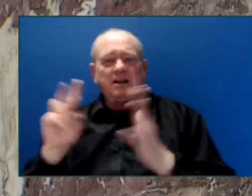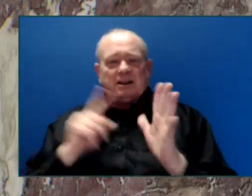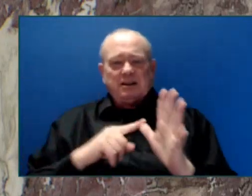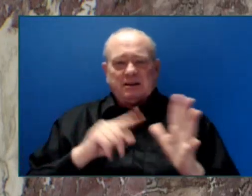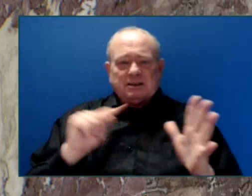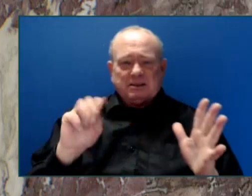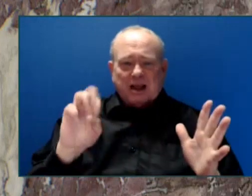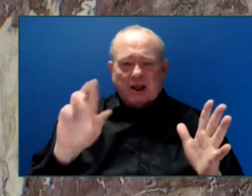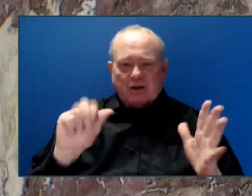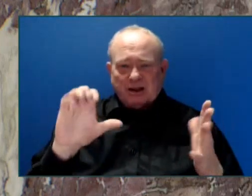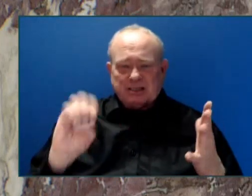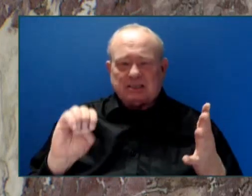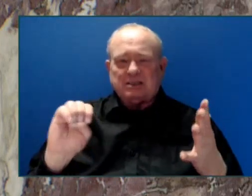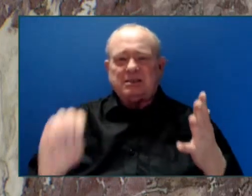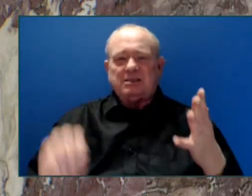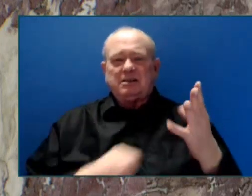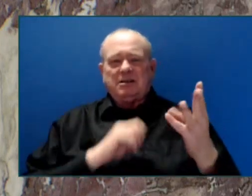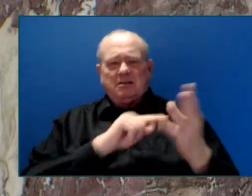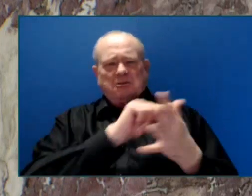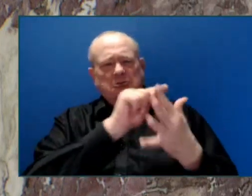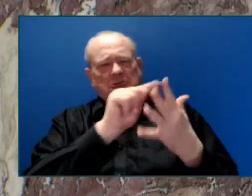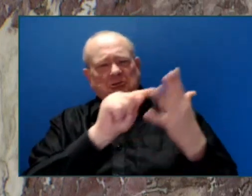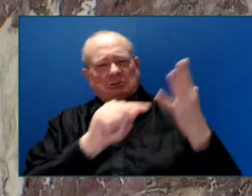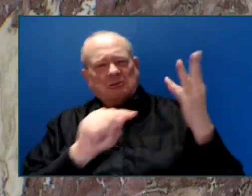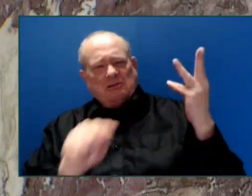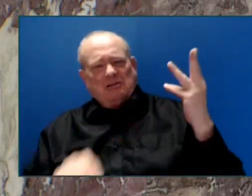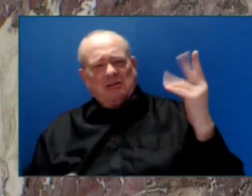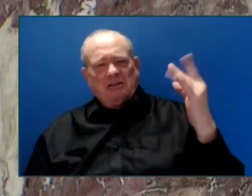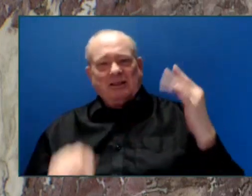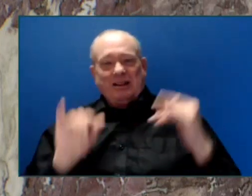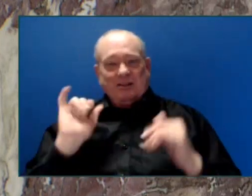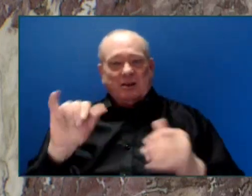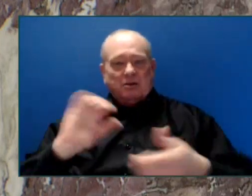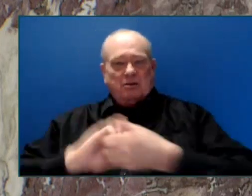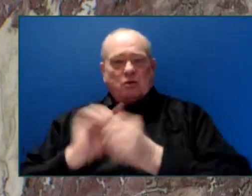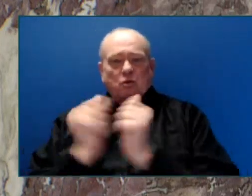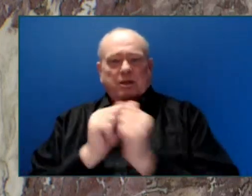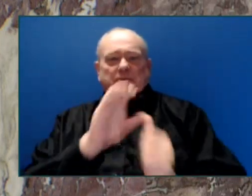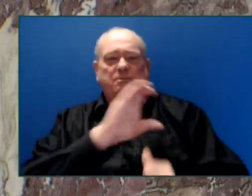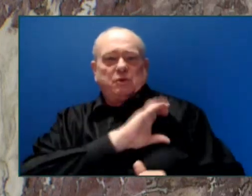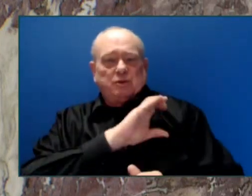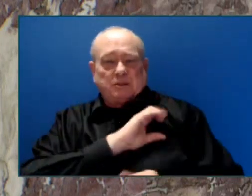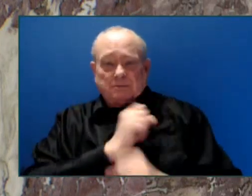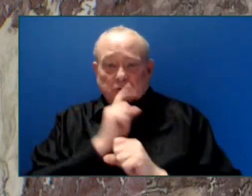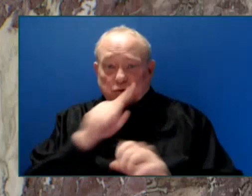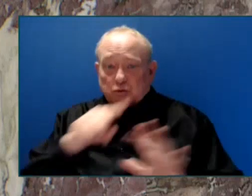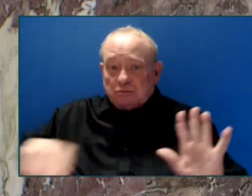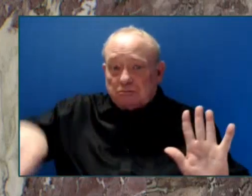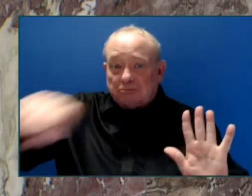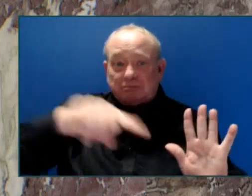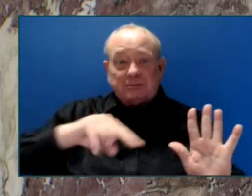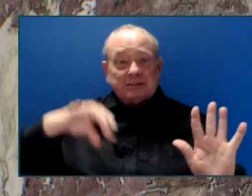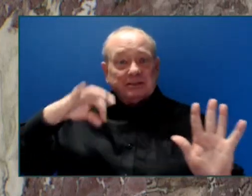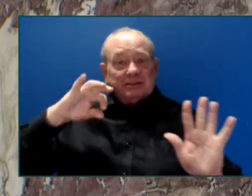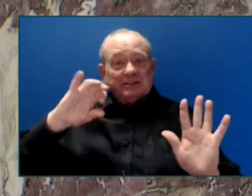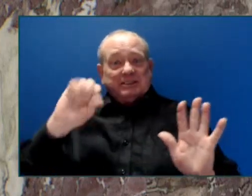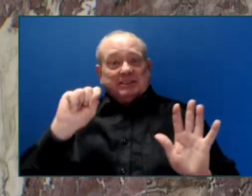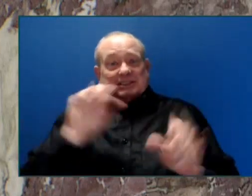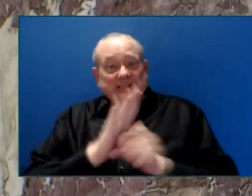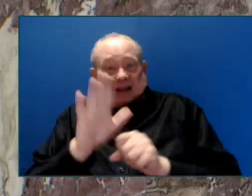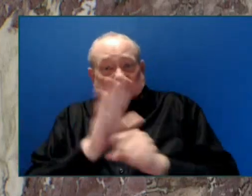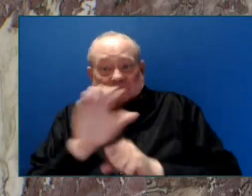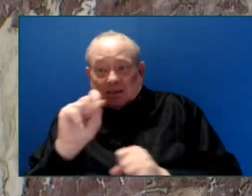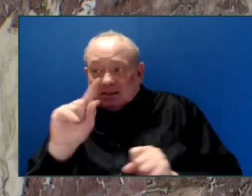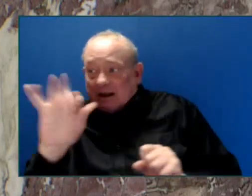as well as working with police to ensure that they've got the human resources that they need. The largest single investment in policing in the history of